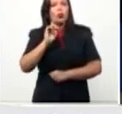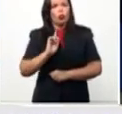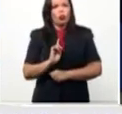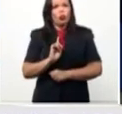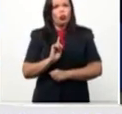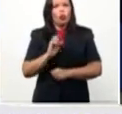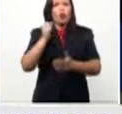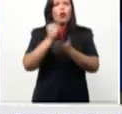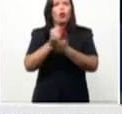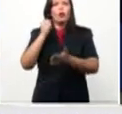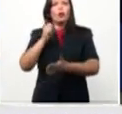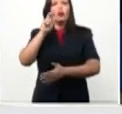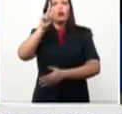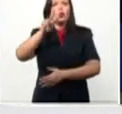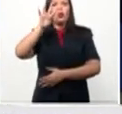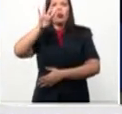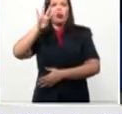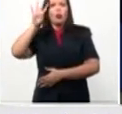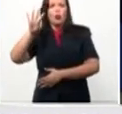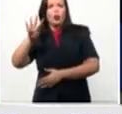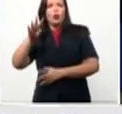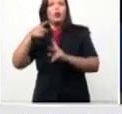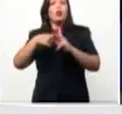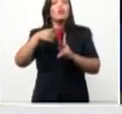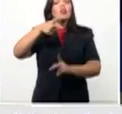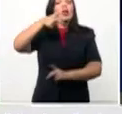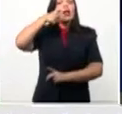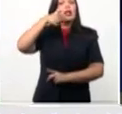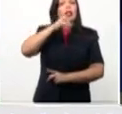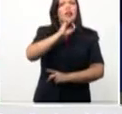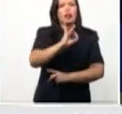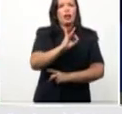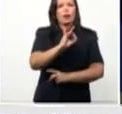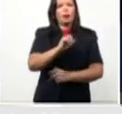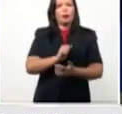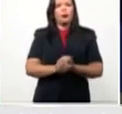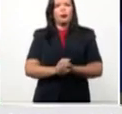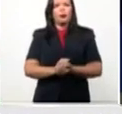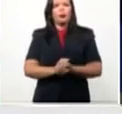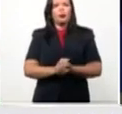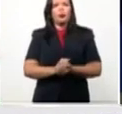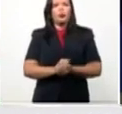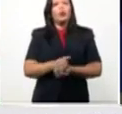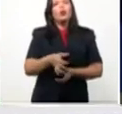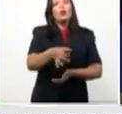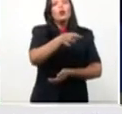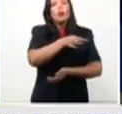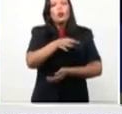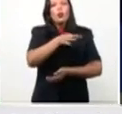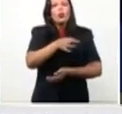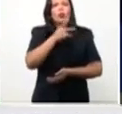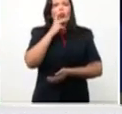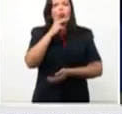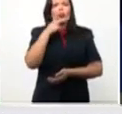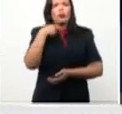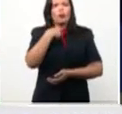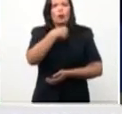confirmed, and 7 people are under surveillance. In observation by our primary